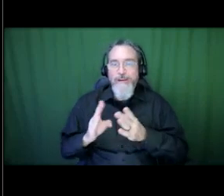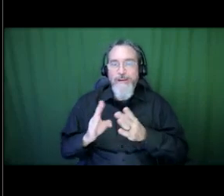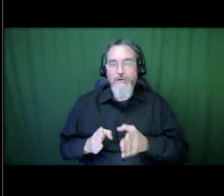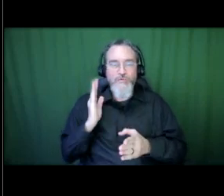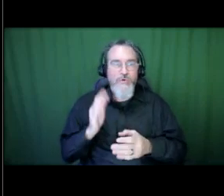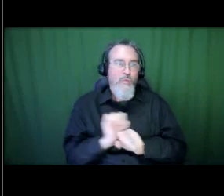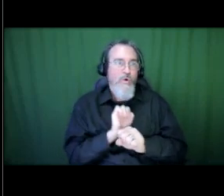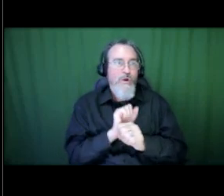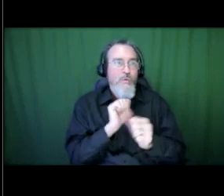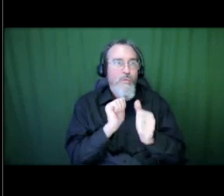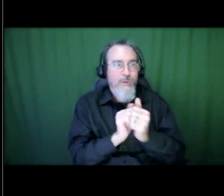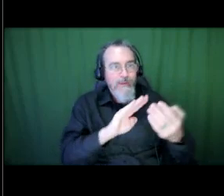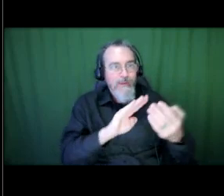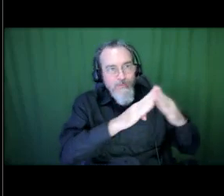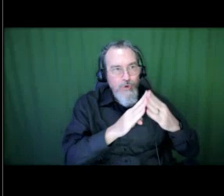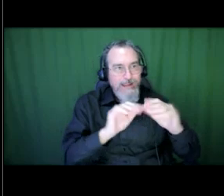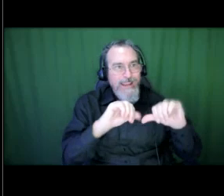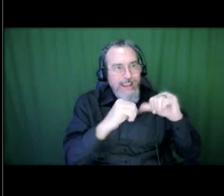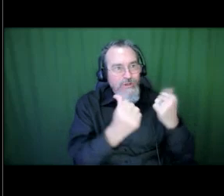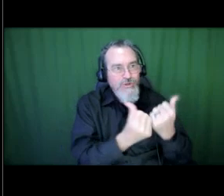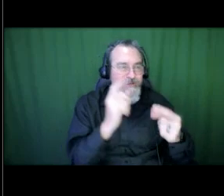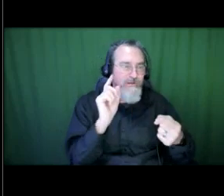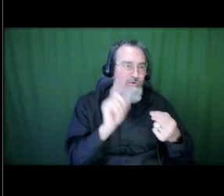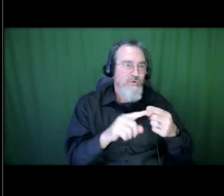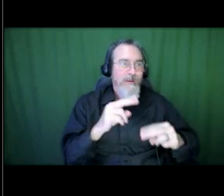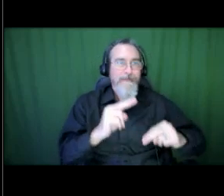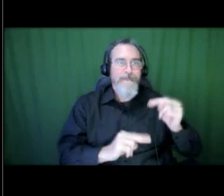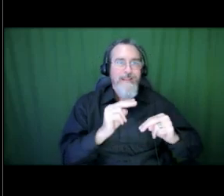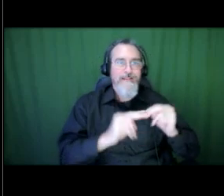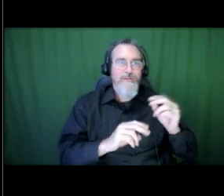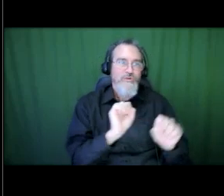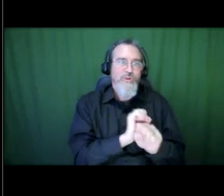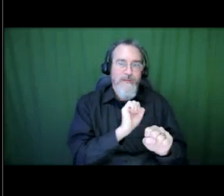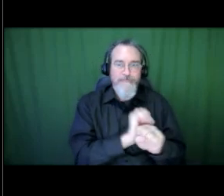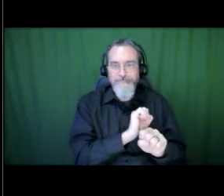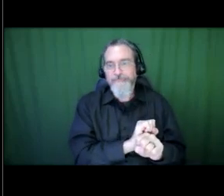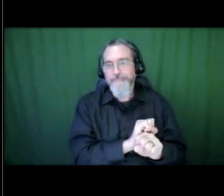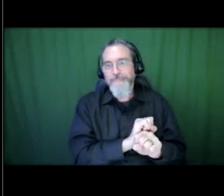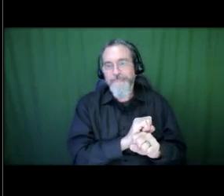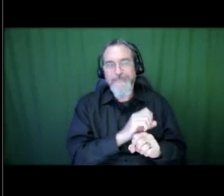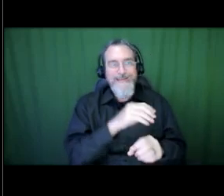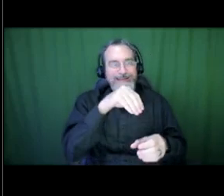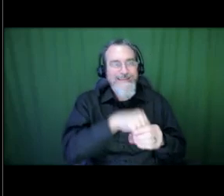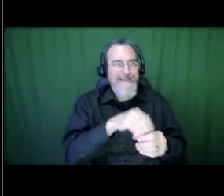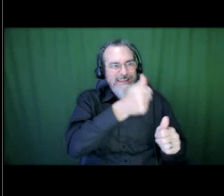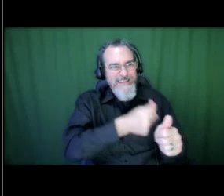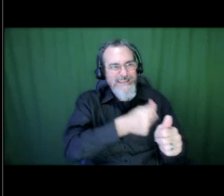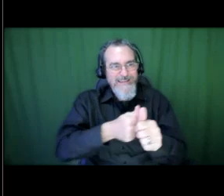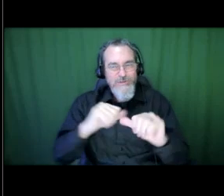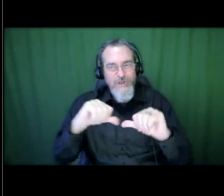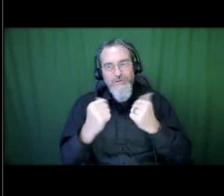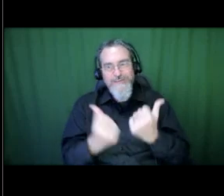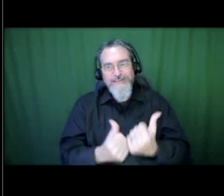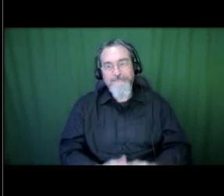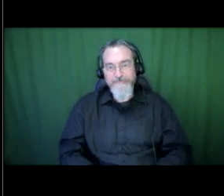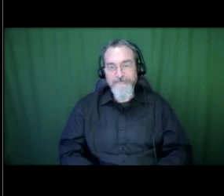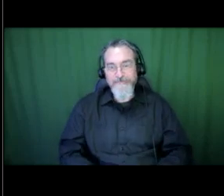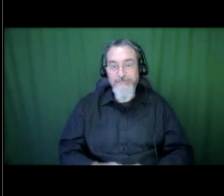to build jobs and capacity within their individual agency. And last